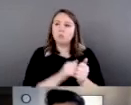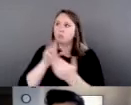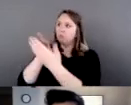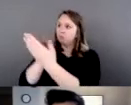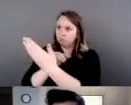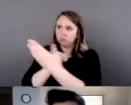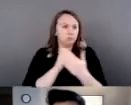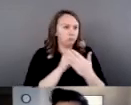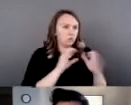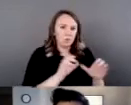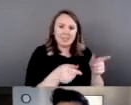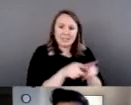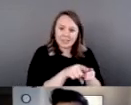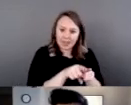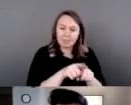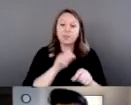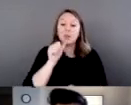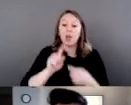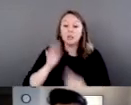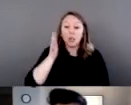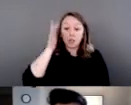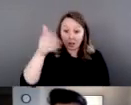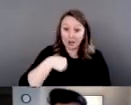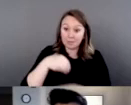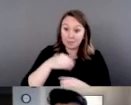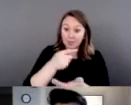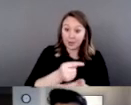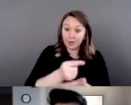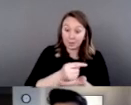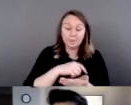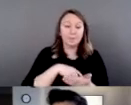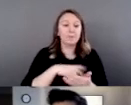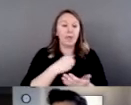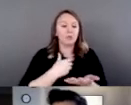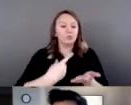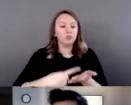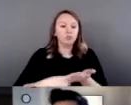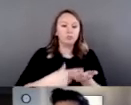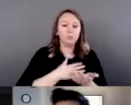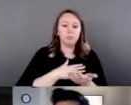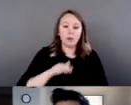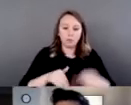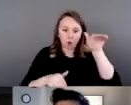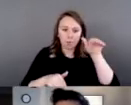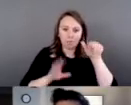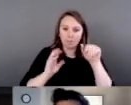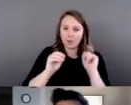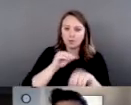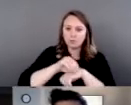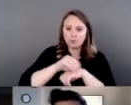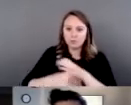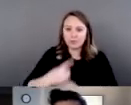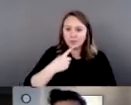I was talking about my childhood, and he's like, you know, that's not the way it's supposed to be. And I was like, it's